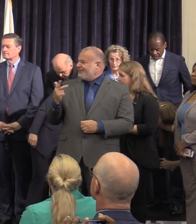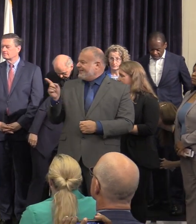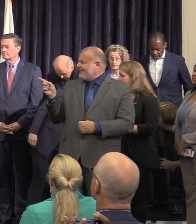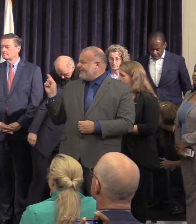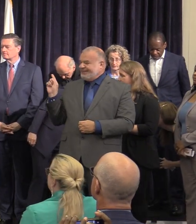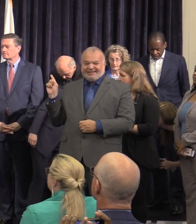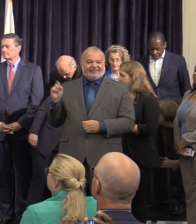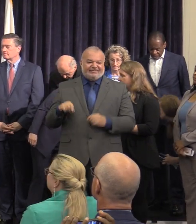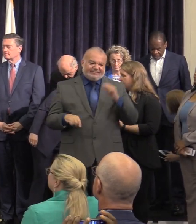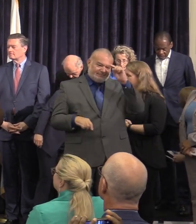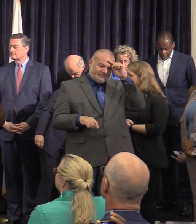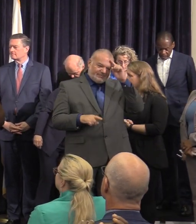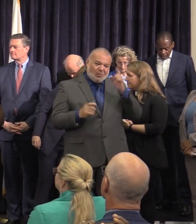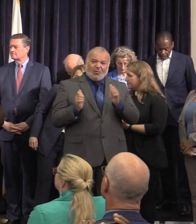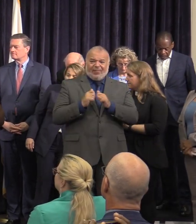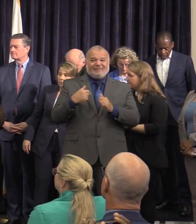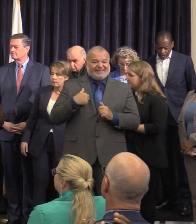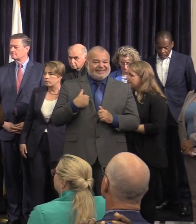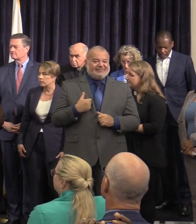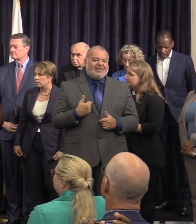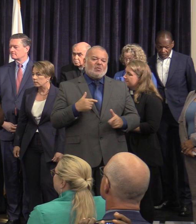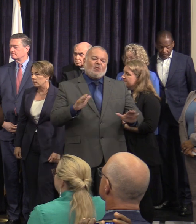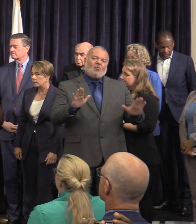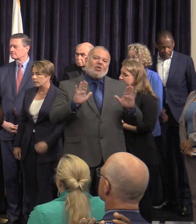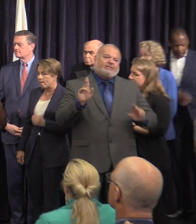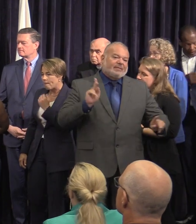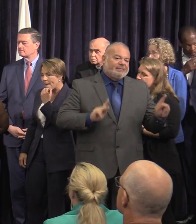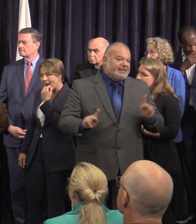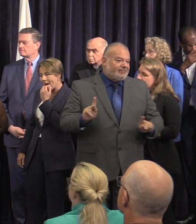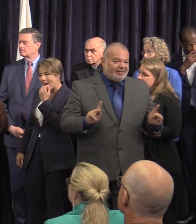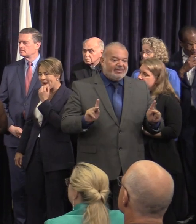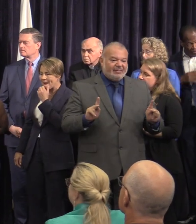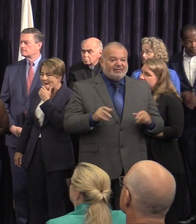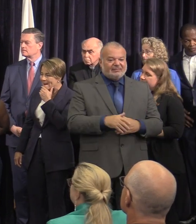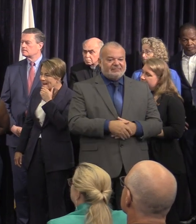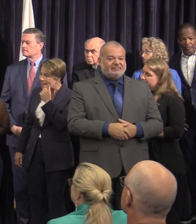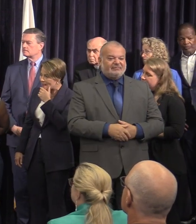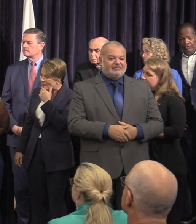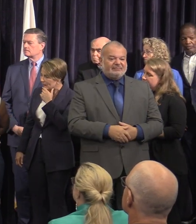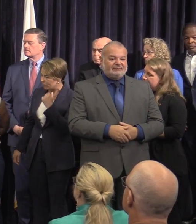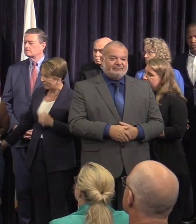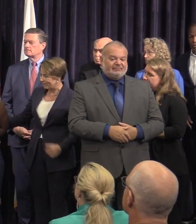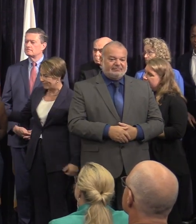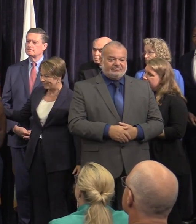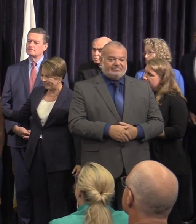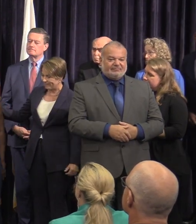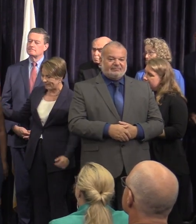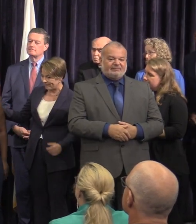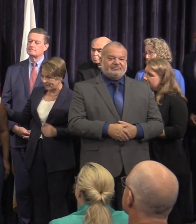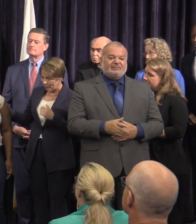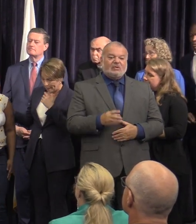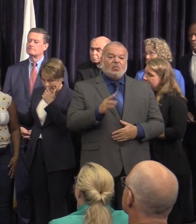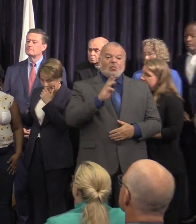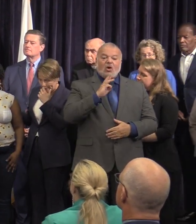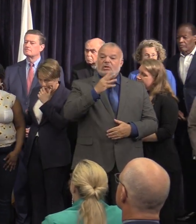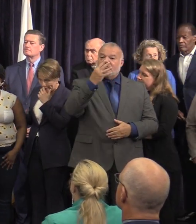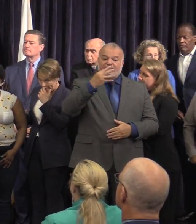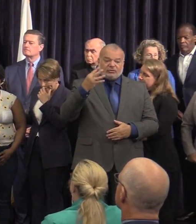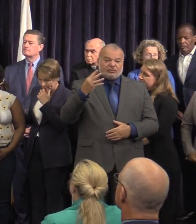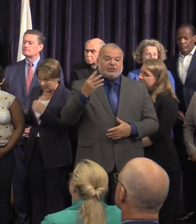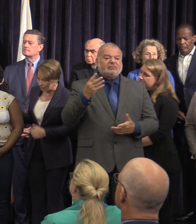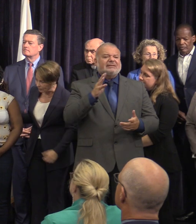brought with me. And I always said, when we are talking about the immigration crisis or housing crisis,